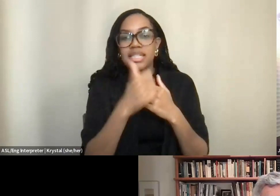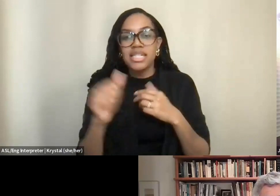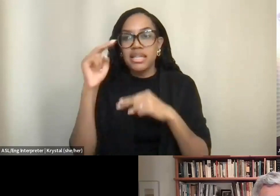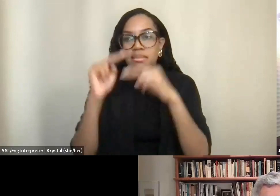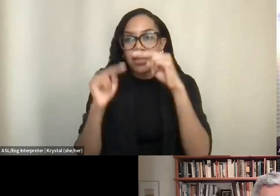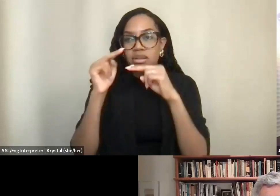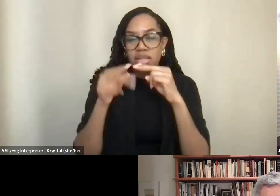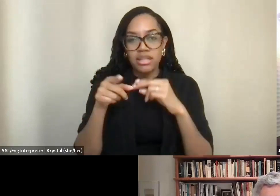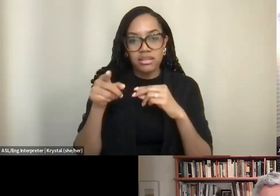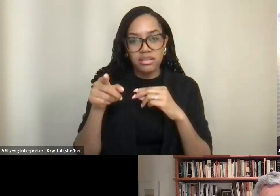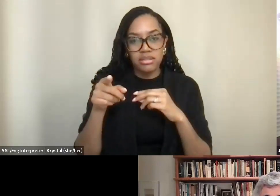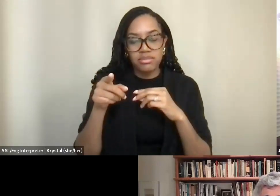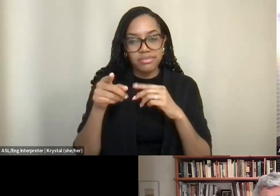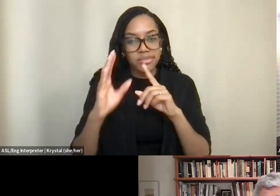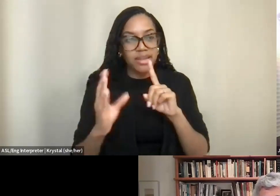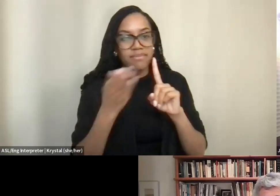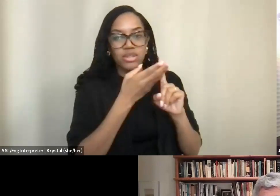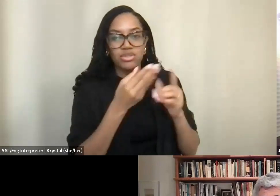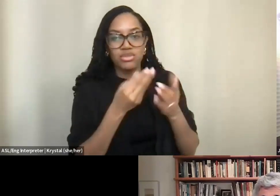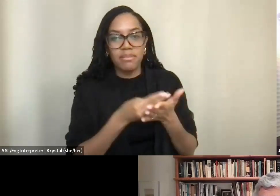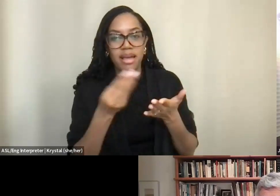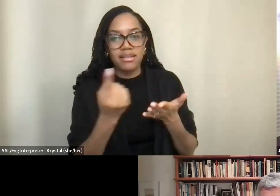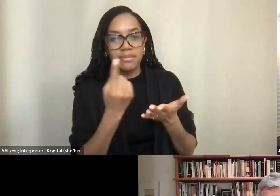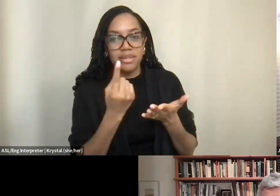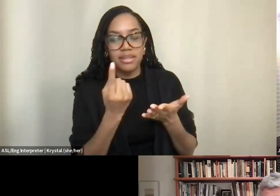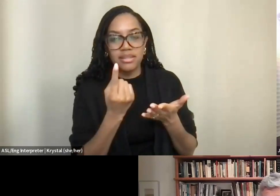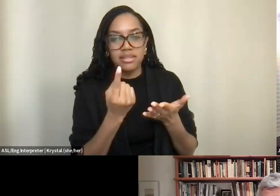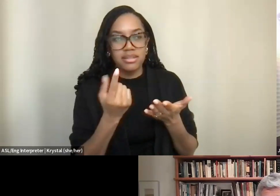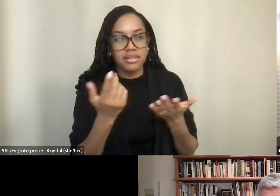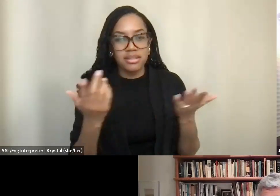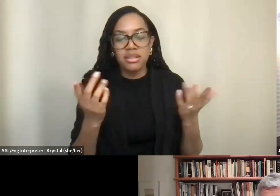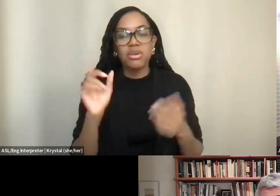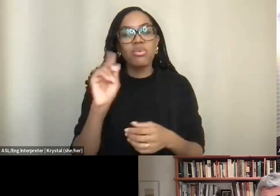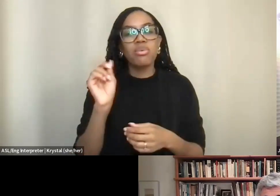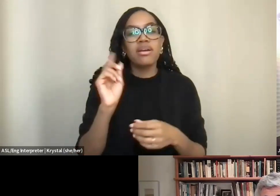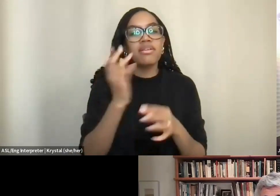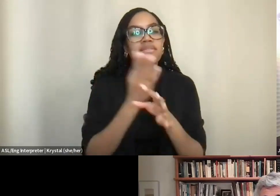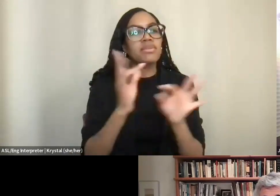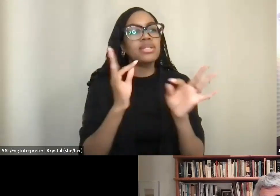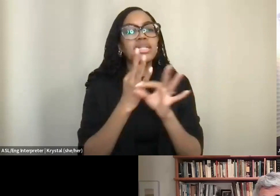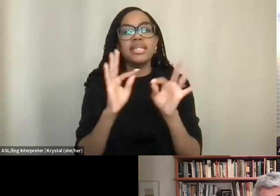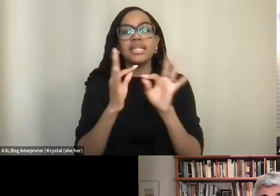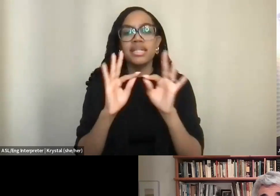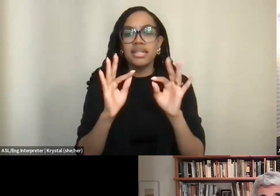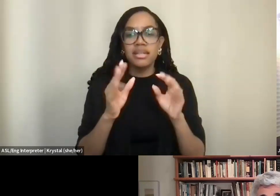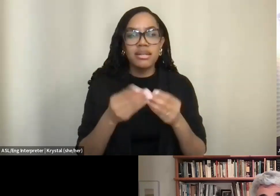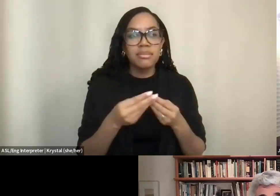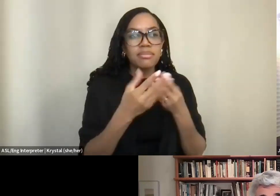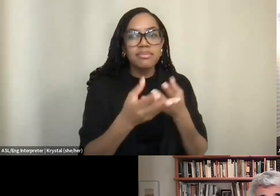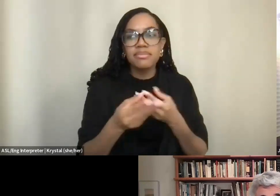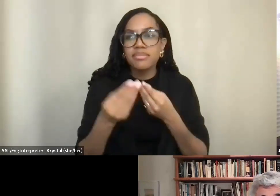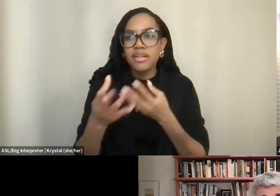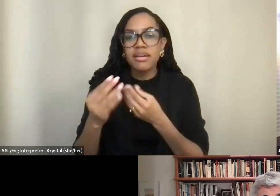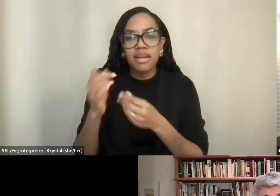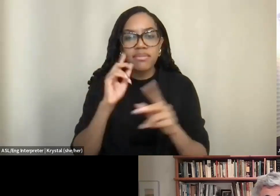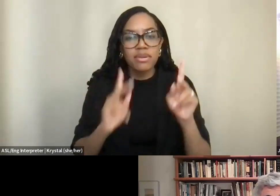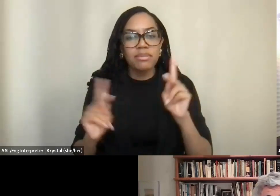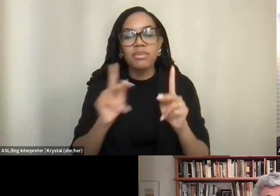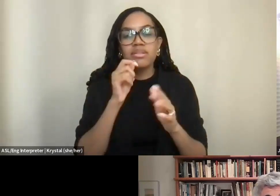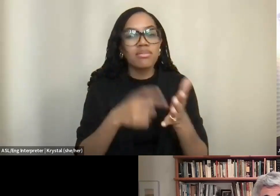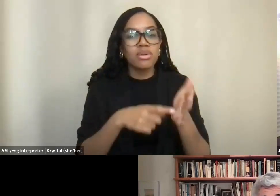our common space and community that nurtures everybody, not to require any money from them?